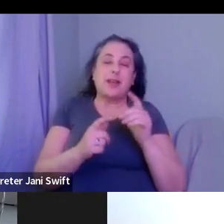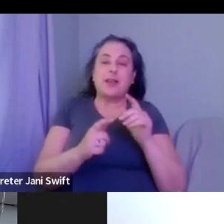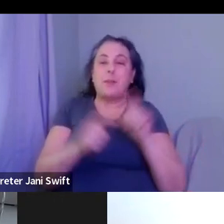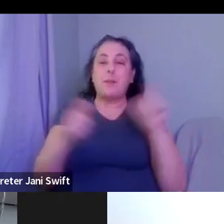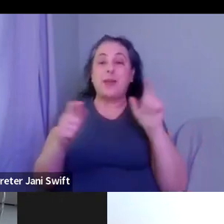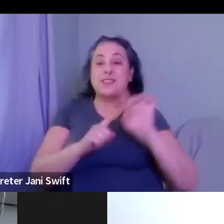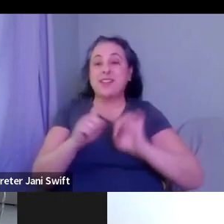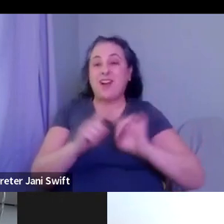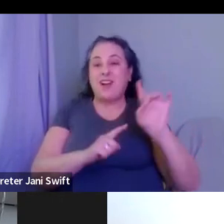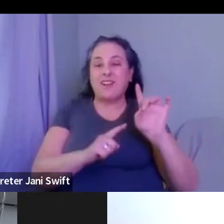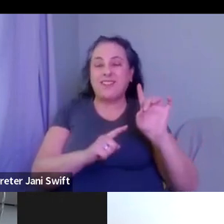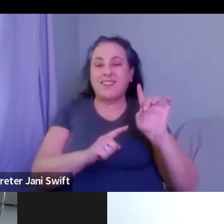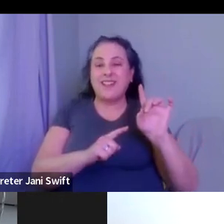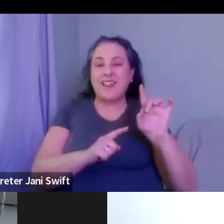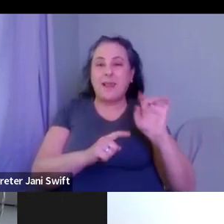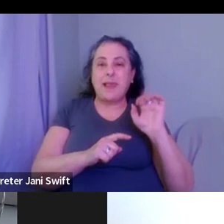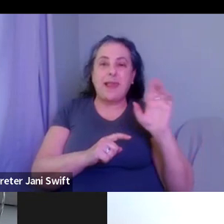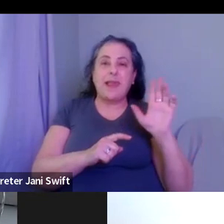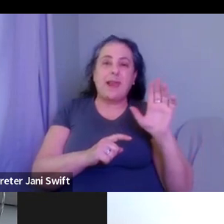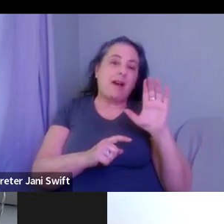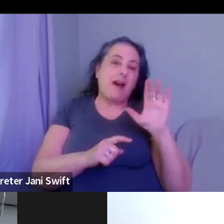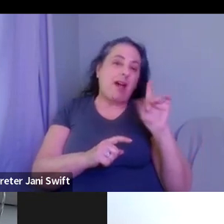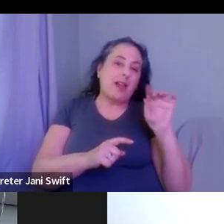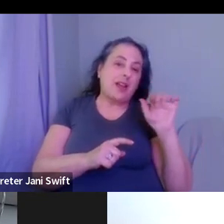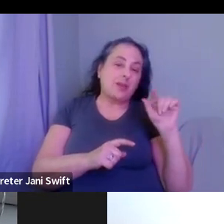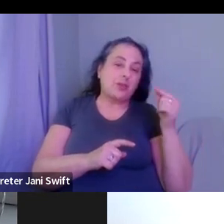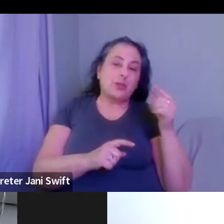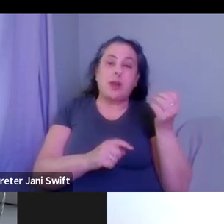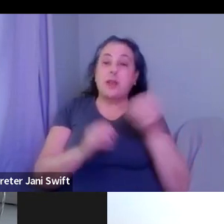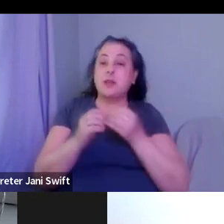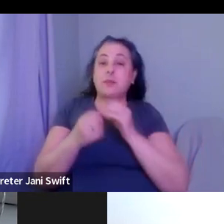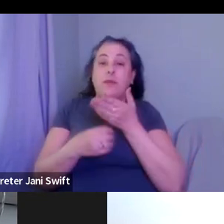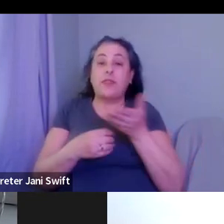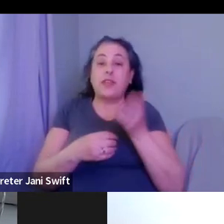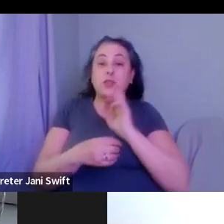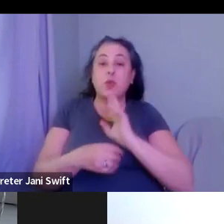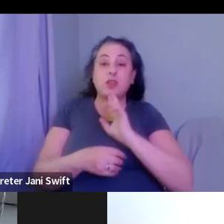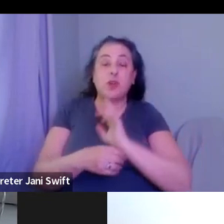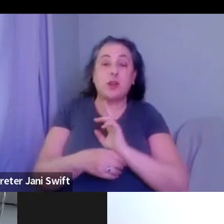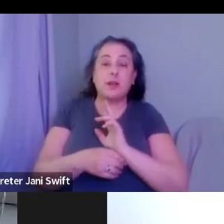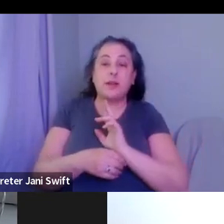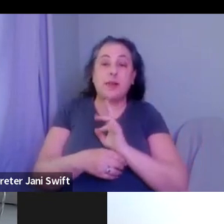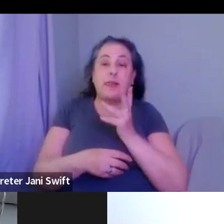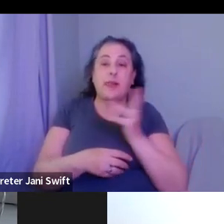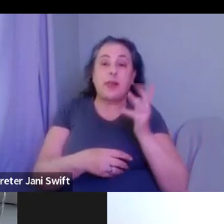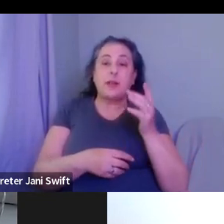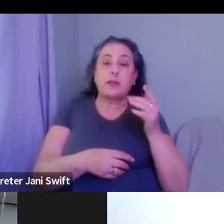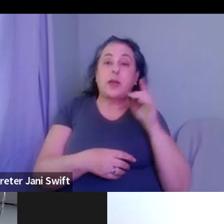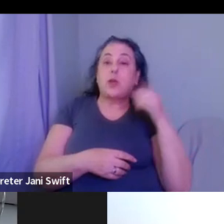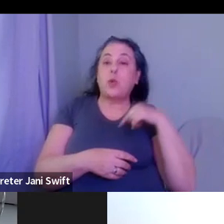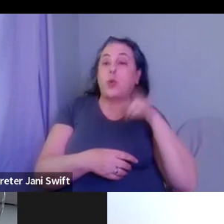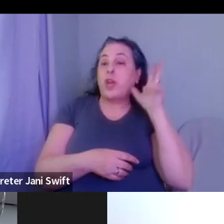or the Alinea group. I mean, any number of these restaurants. And, things that we're